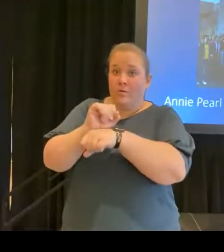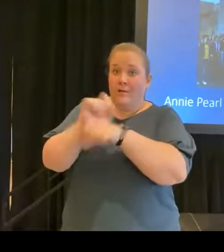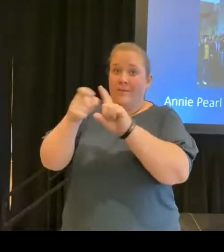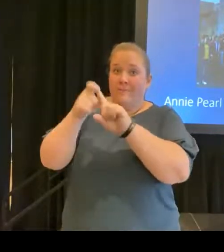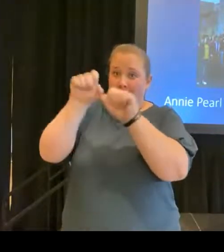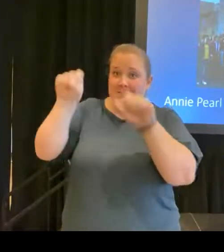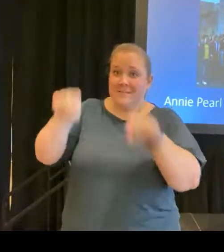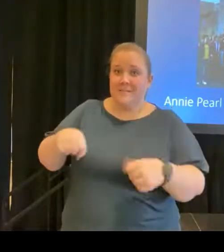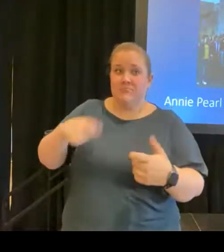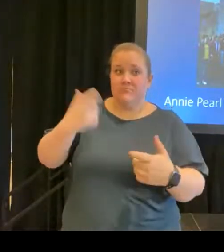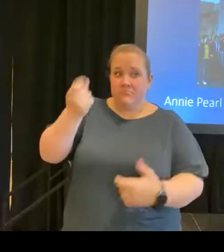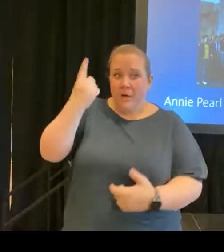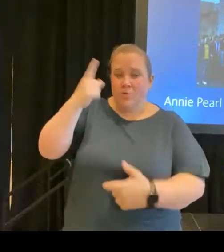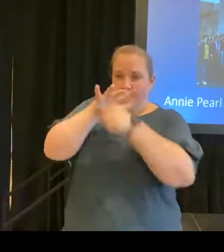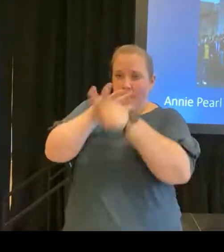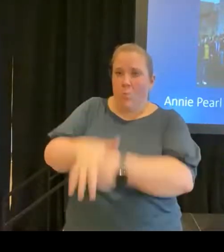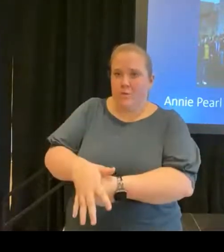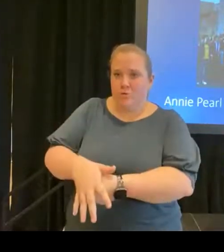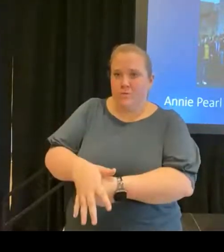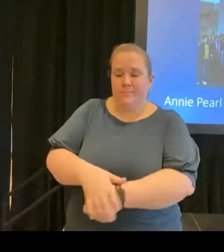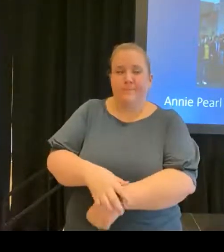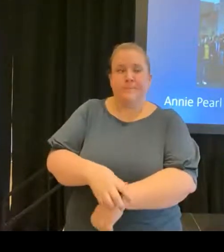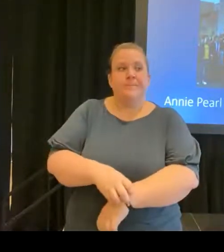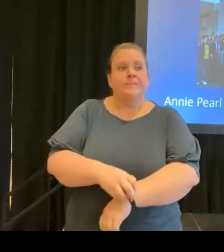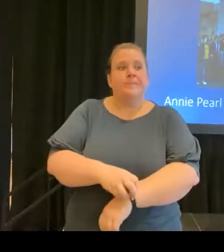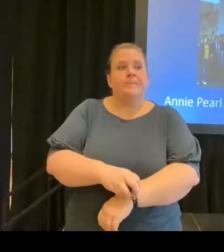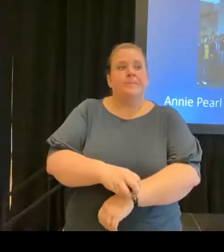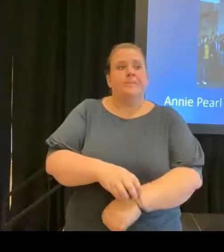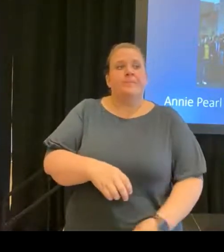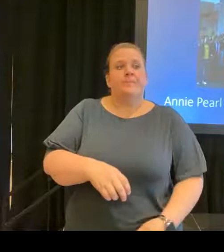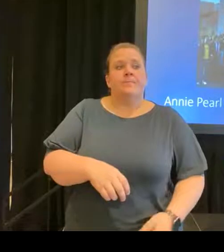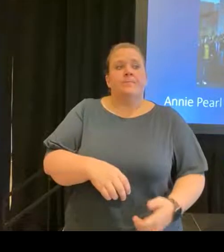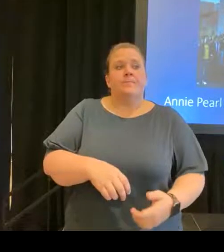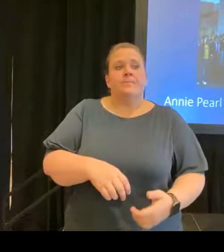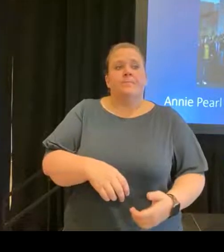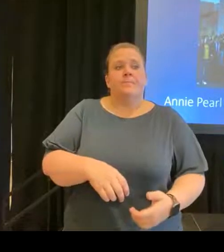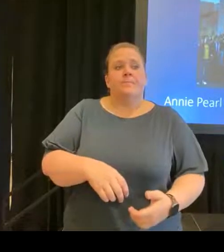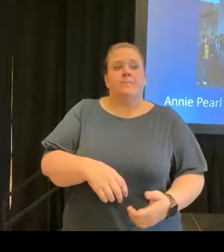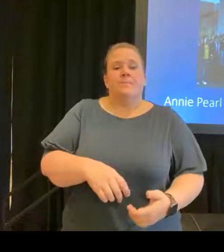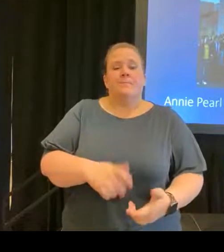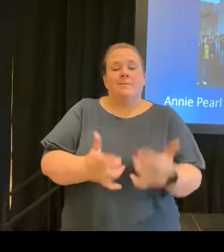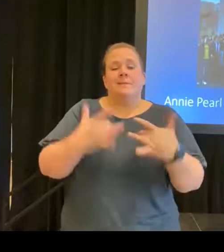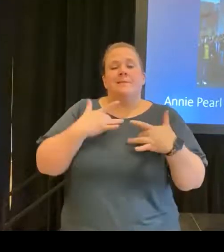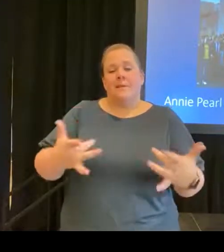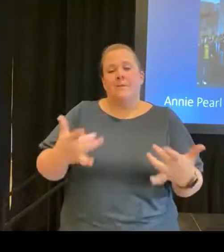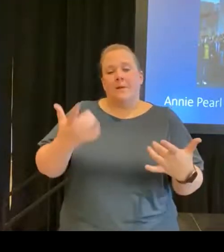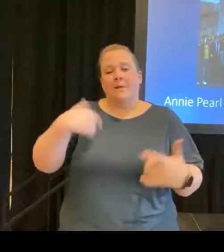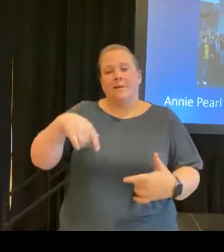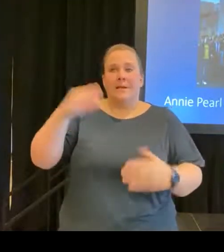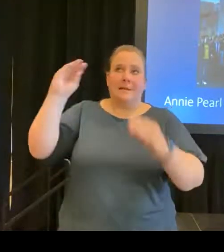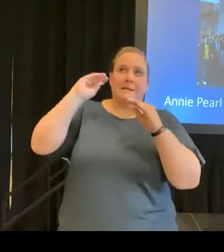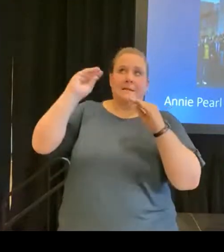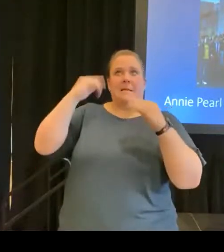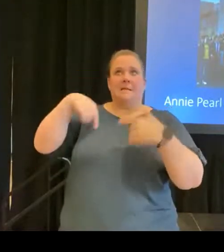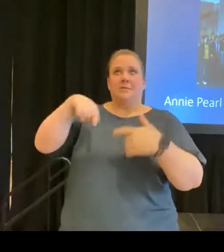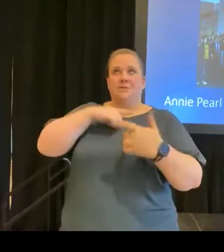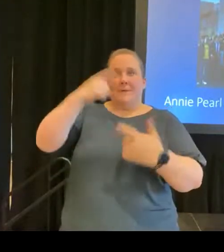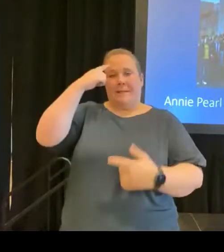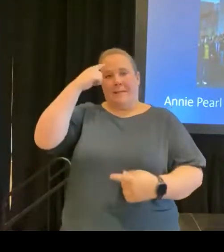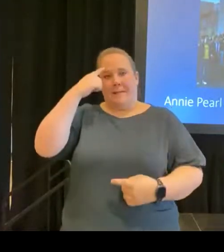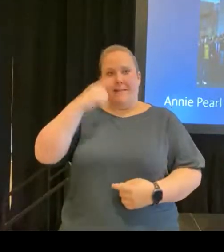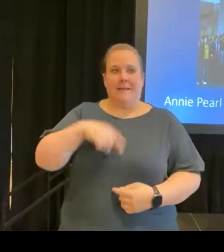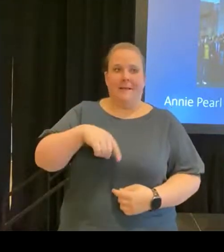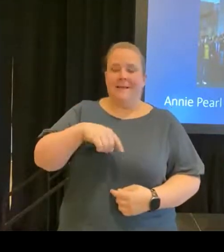understanding oppression. Now, the way we're normally thought to think about democracy, we're normally thought to think about it as being hand in hand